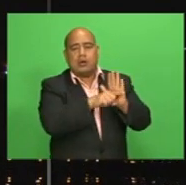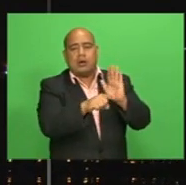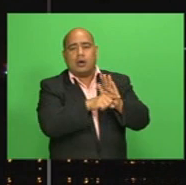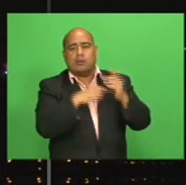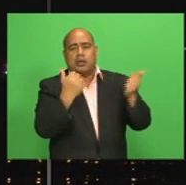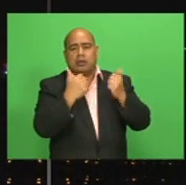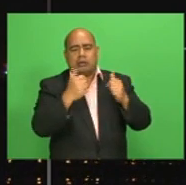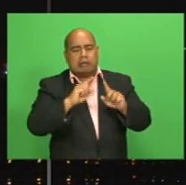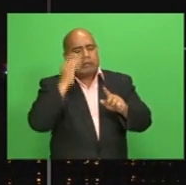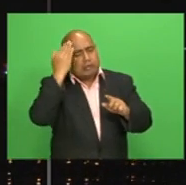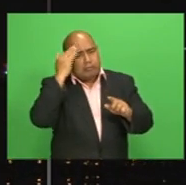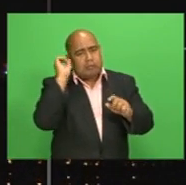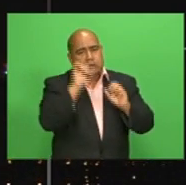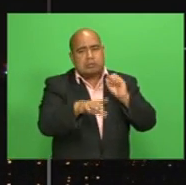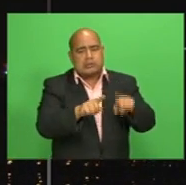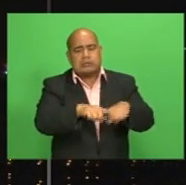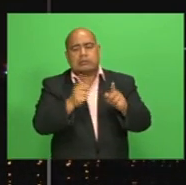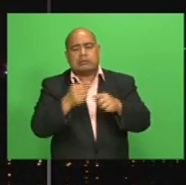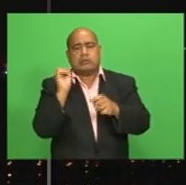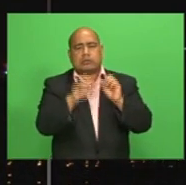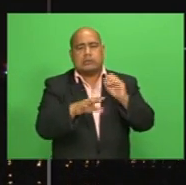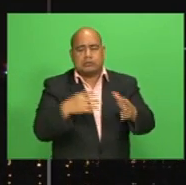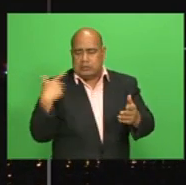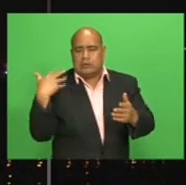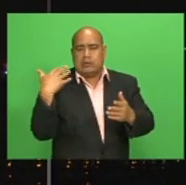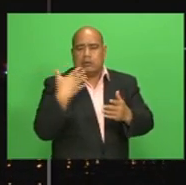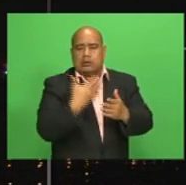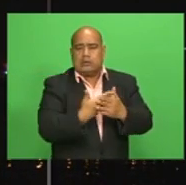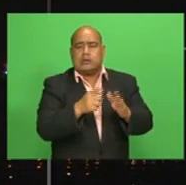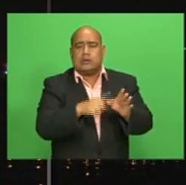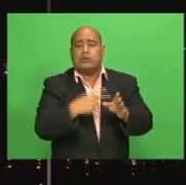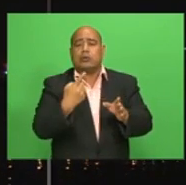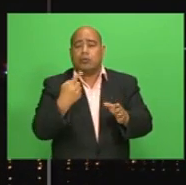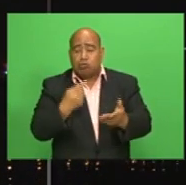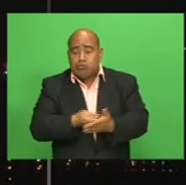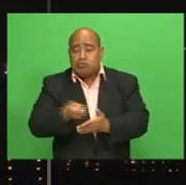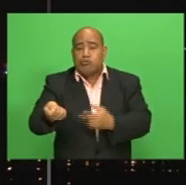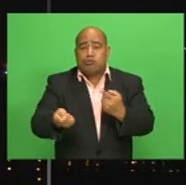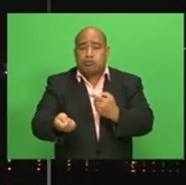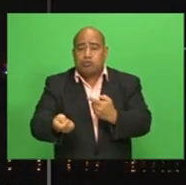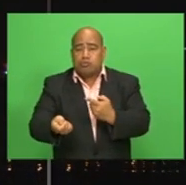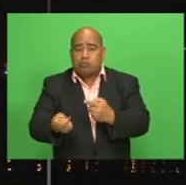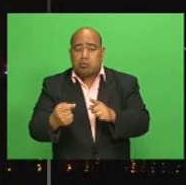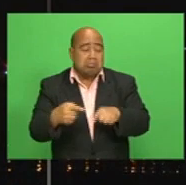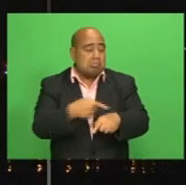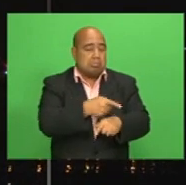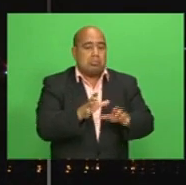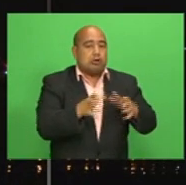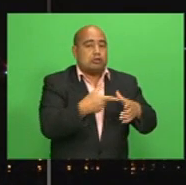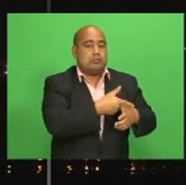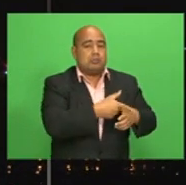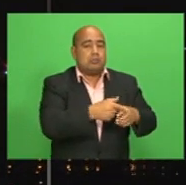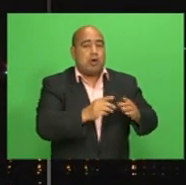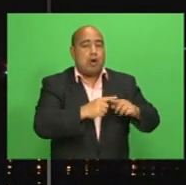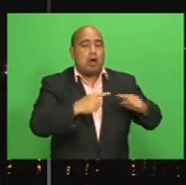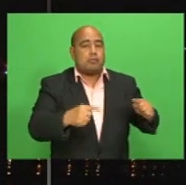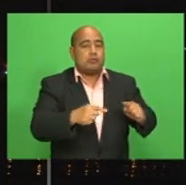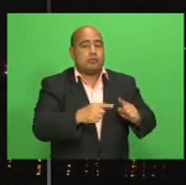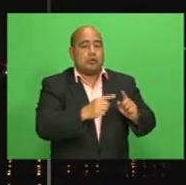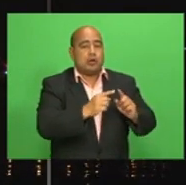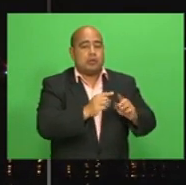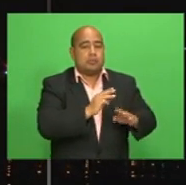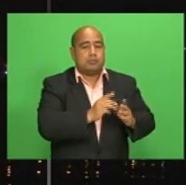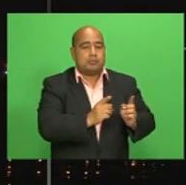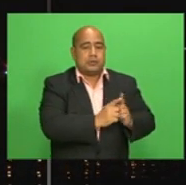pages over several years in exchange for cash payments made by opposition parties. The NFP says Khan, who was not a